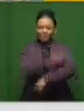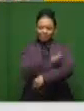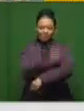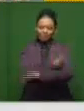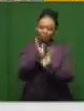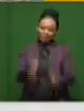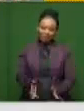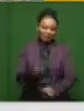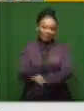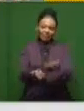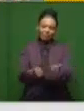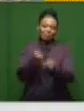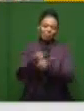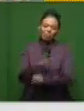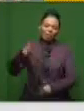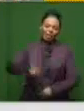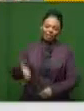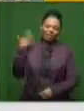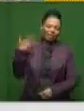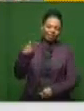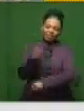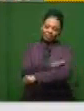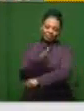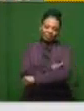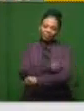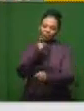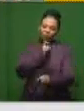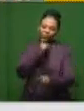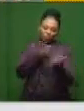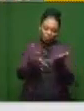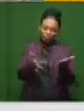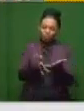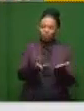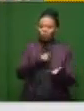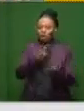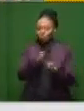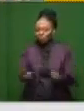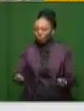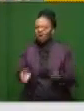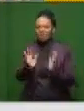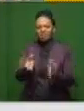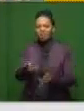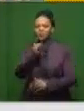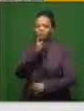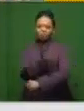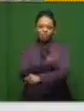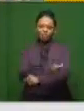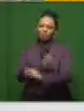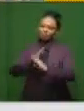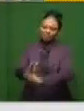vaccines the same as the vaccines in terms of technology as we've given to our children and have protected our children with for many years